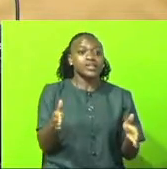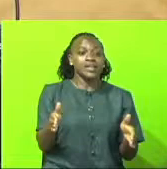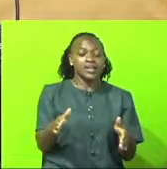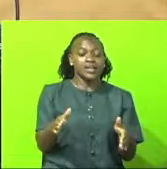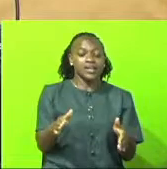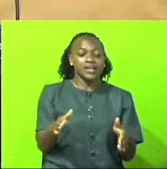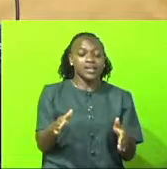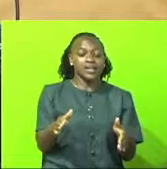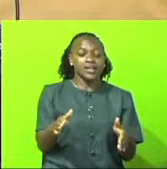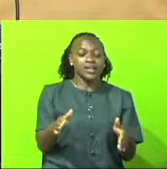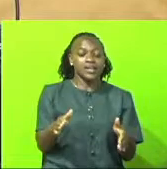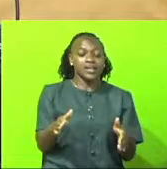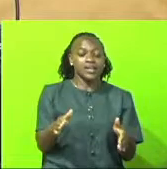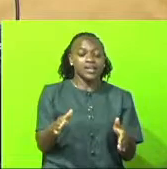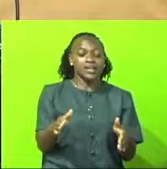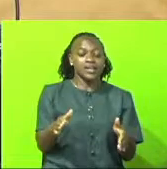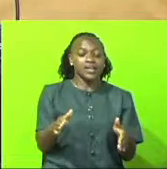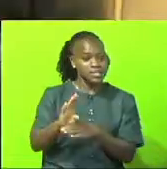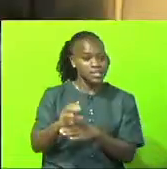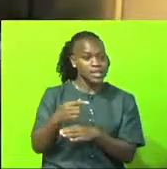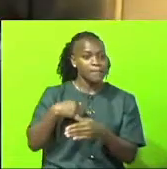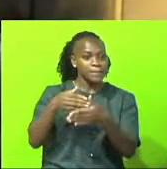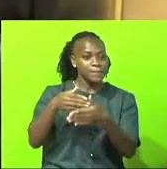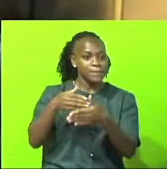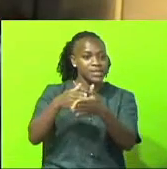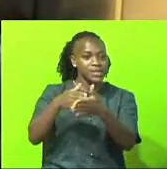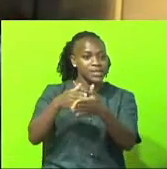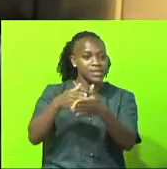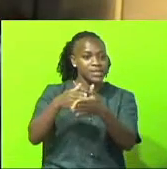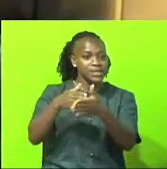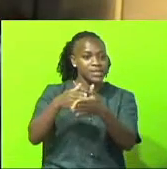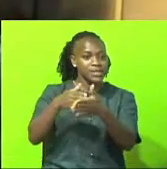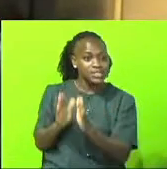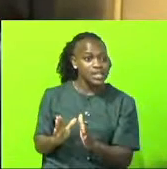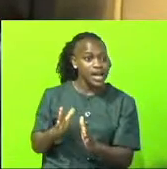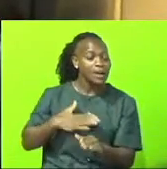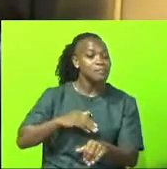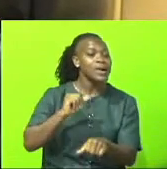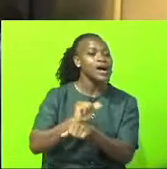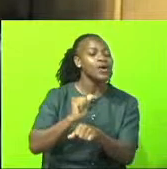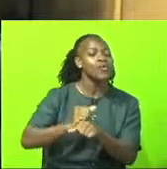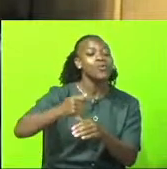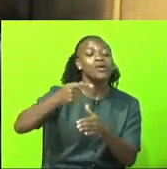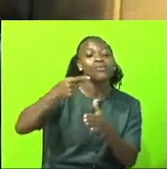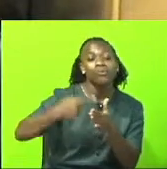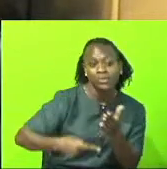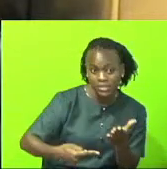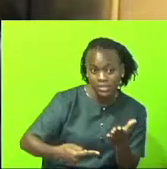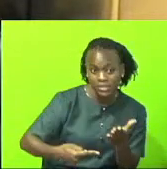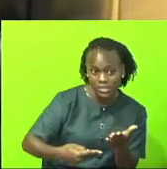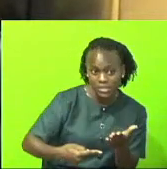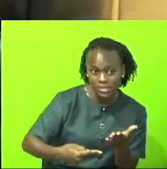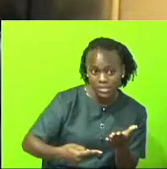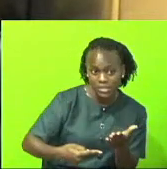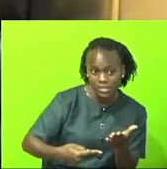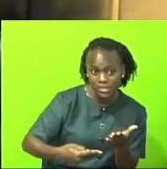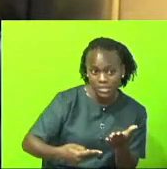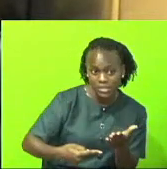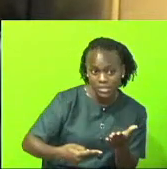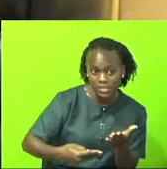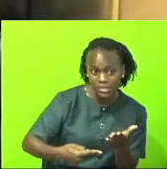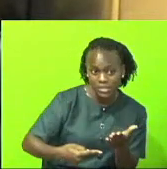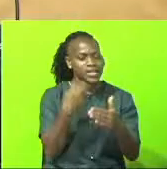business, my duty as a majority leader, my duty as a majority leader is to guide, Mr.